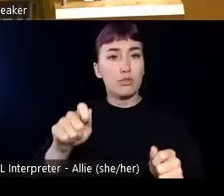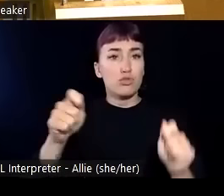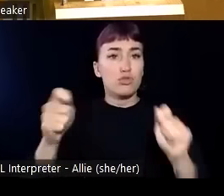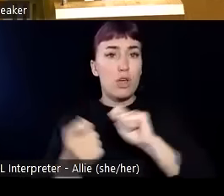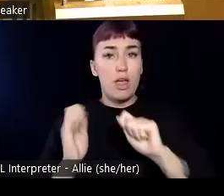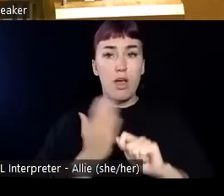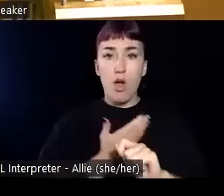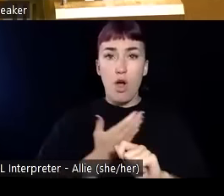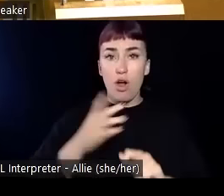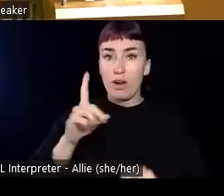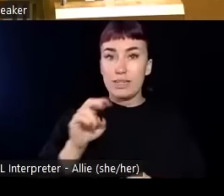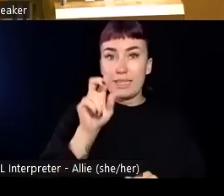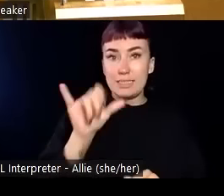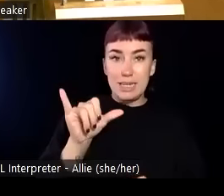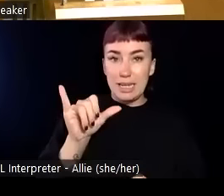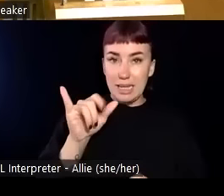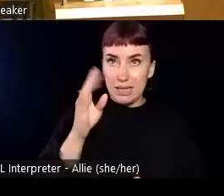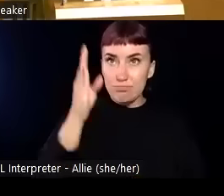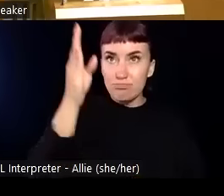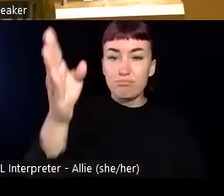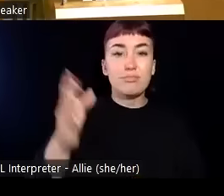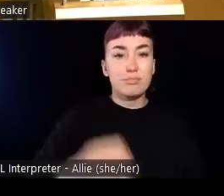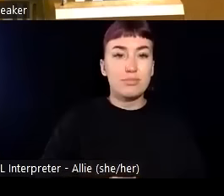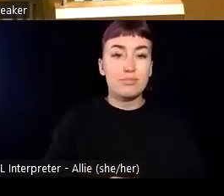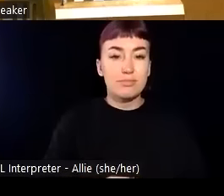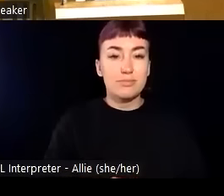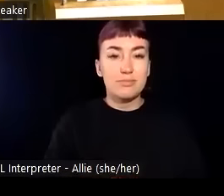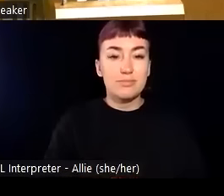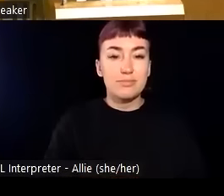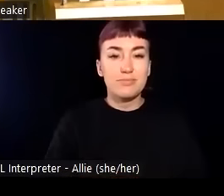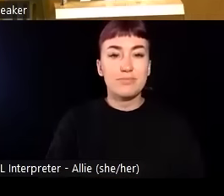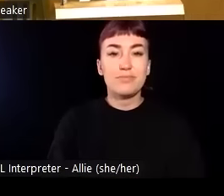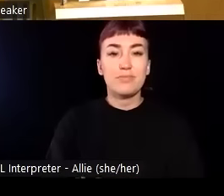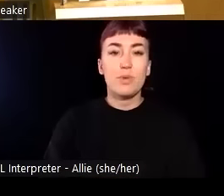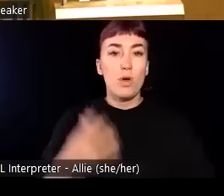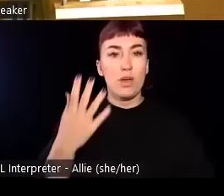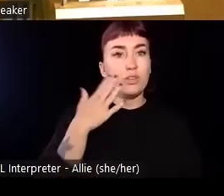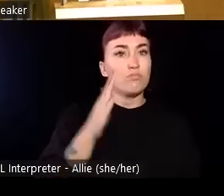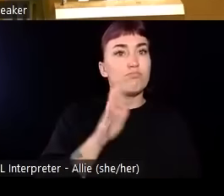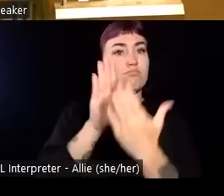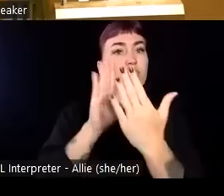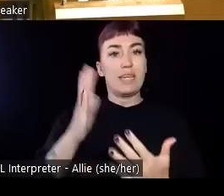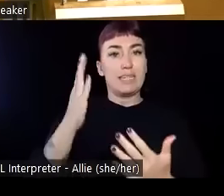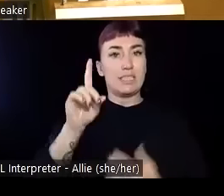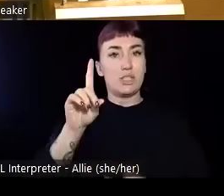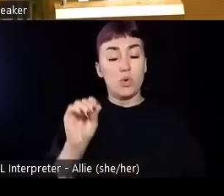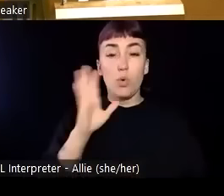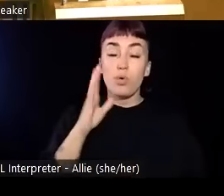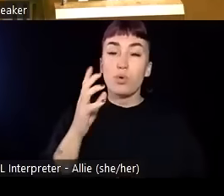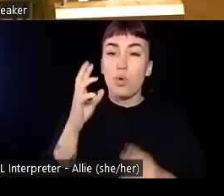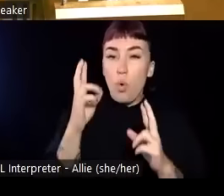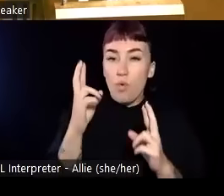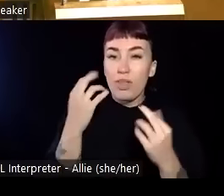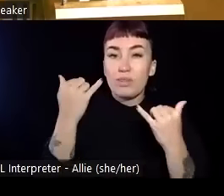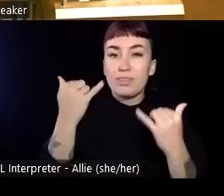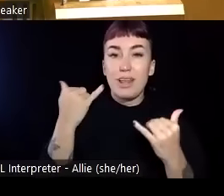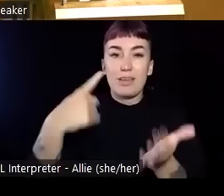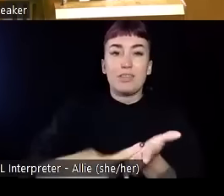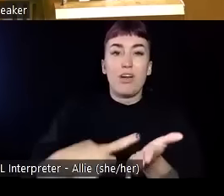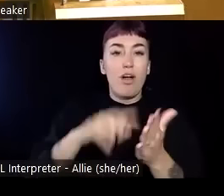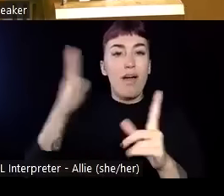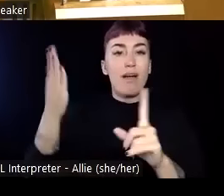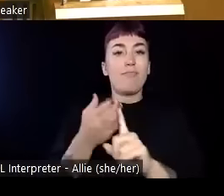our destiny in the face of these disorders. So hopefully with today's talk, I've convinced you that there is a